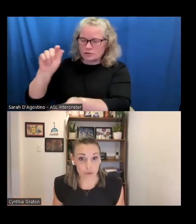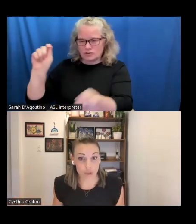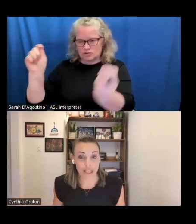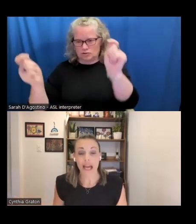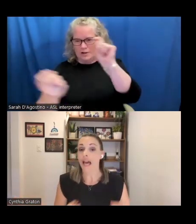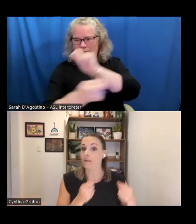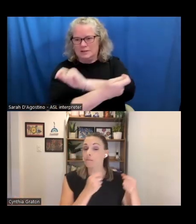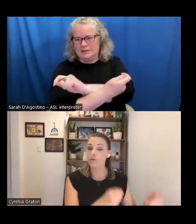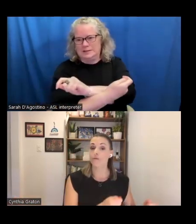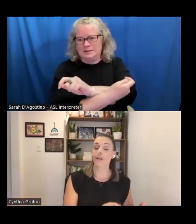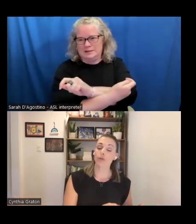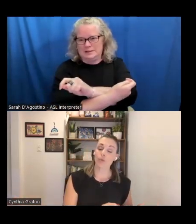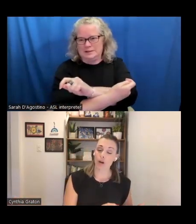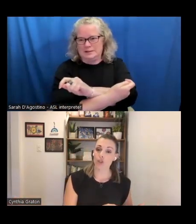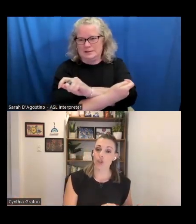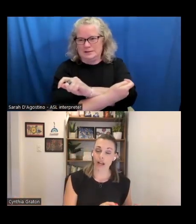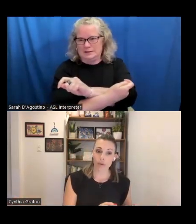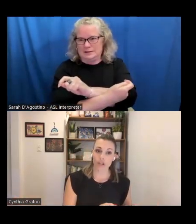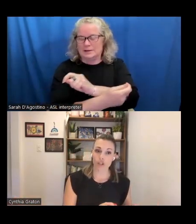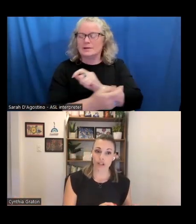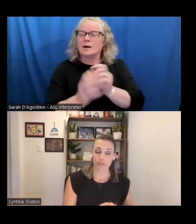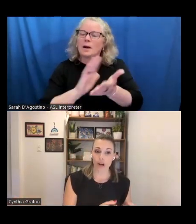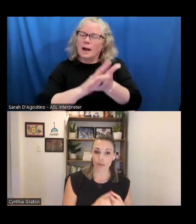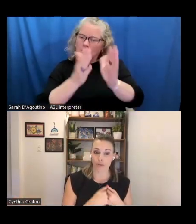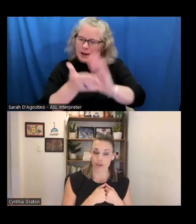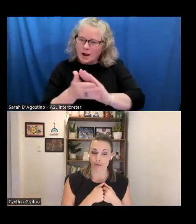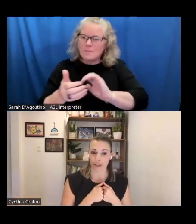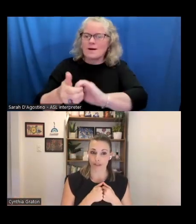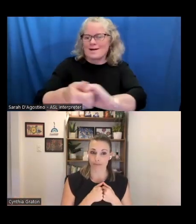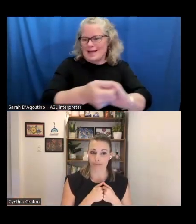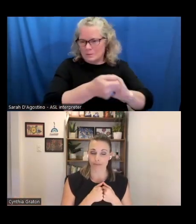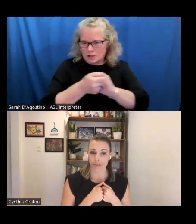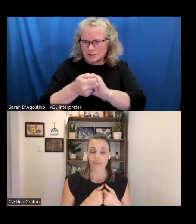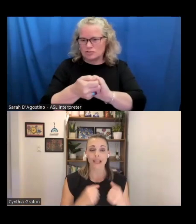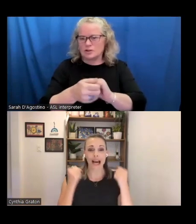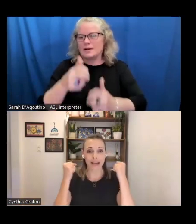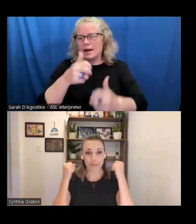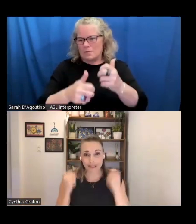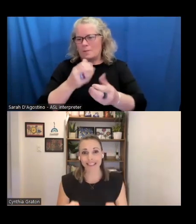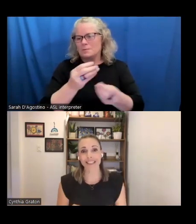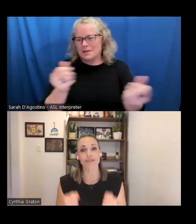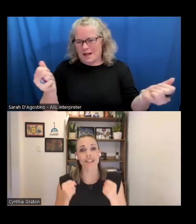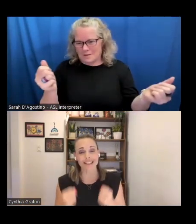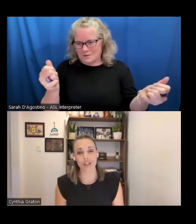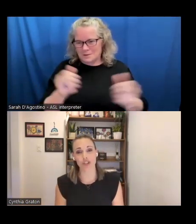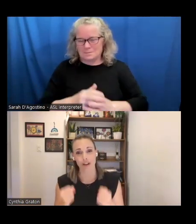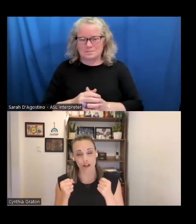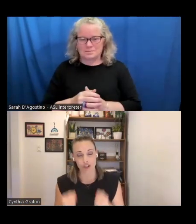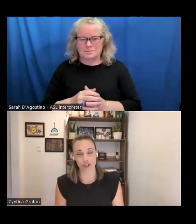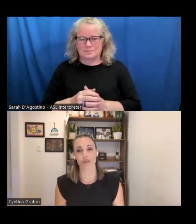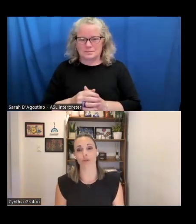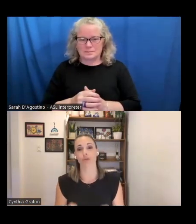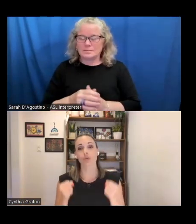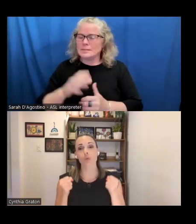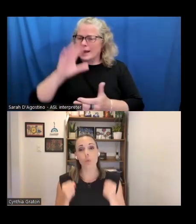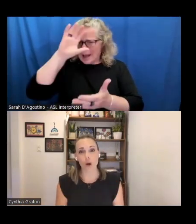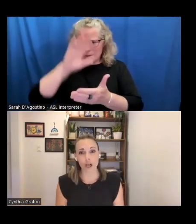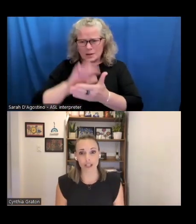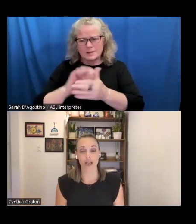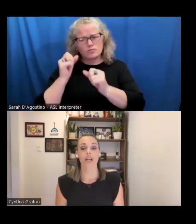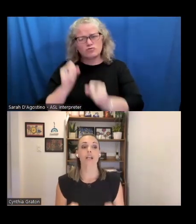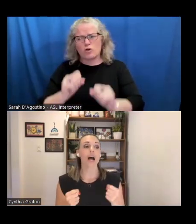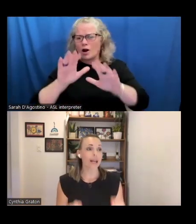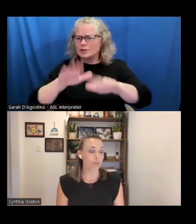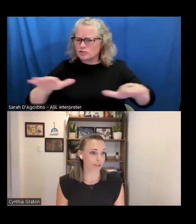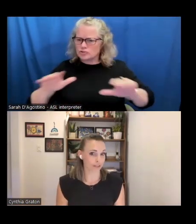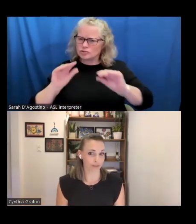timeout rooms and moving towards collaboration and problem solving. I believe in teaching our children to